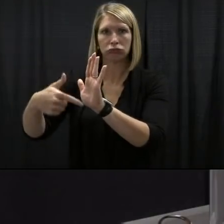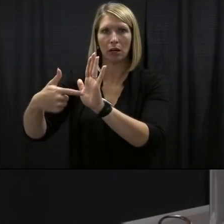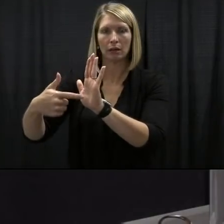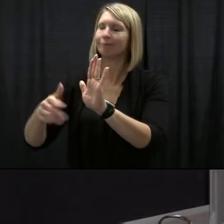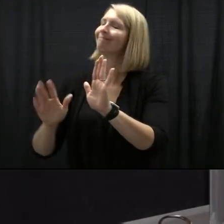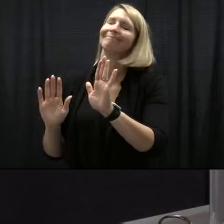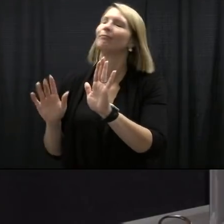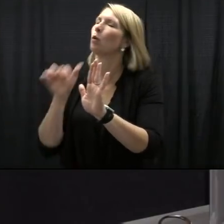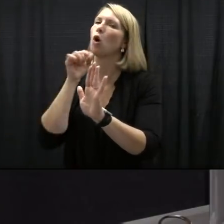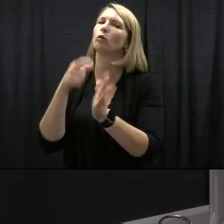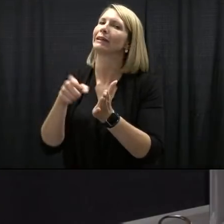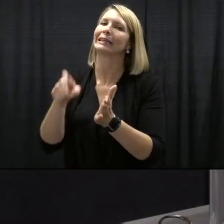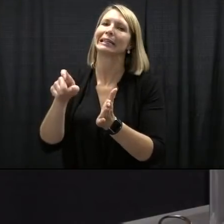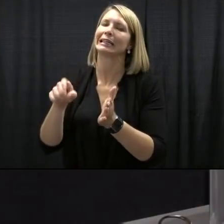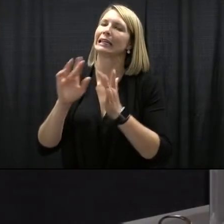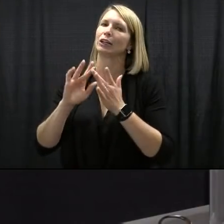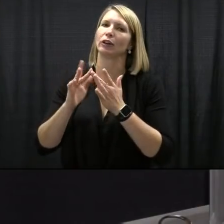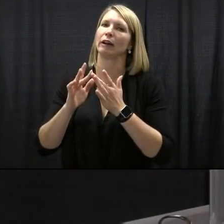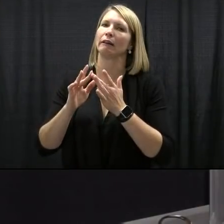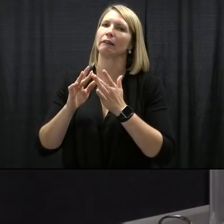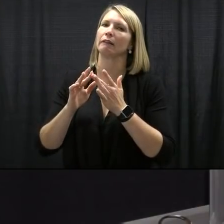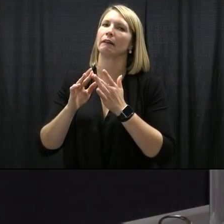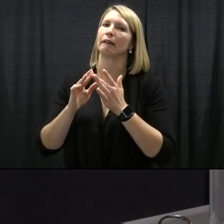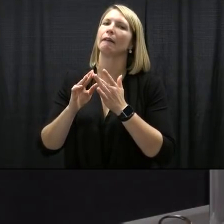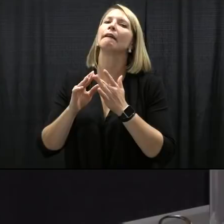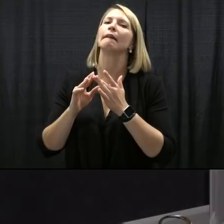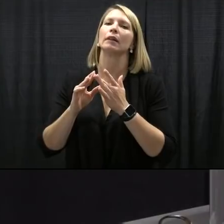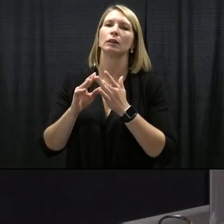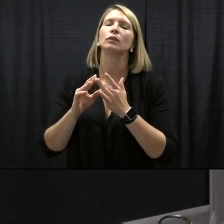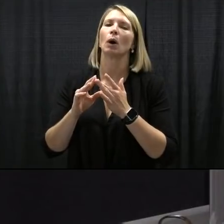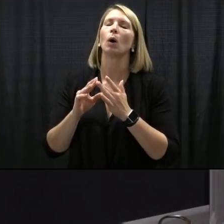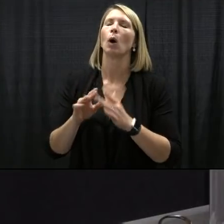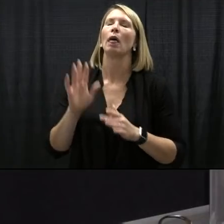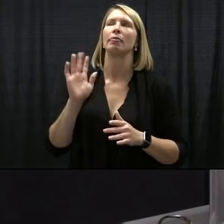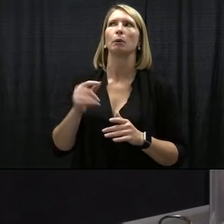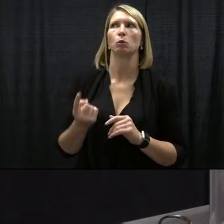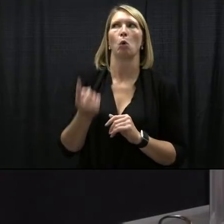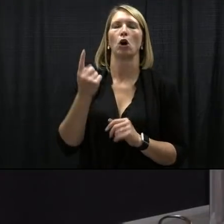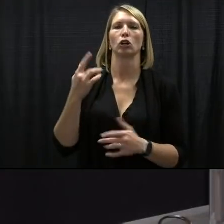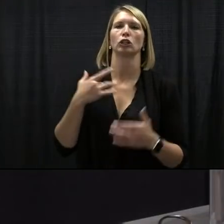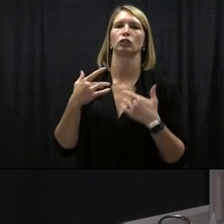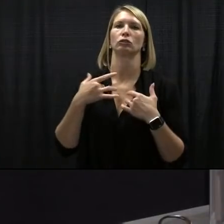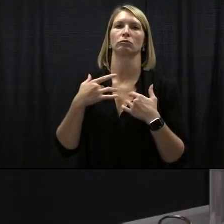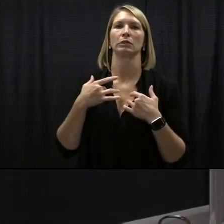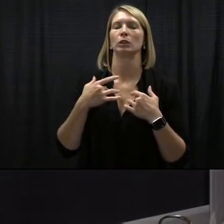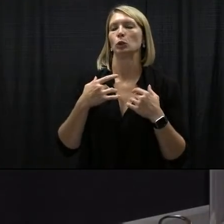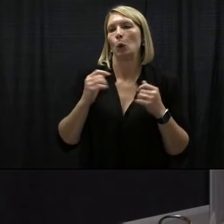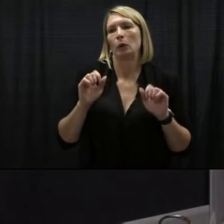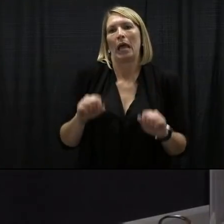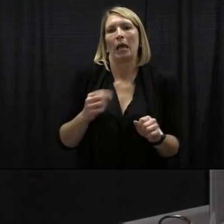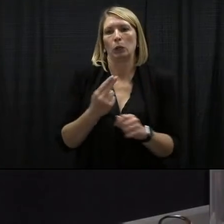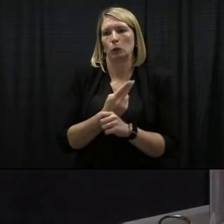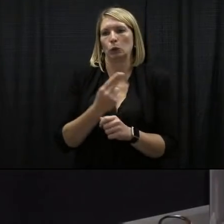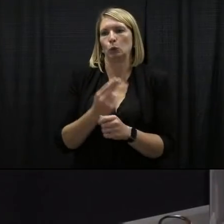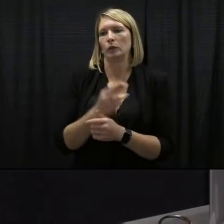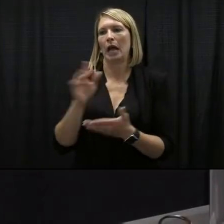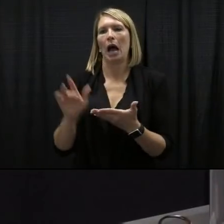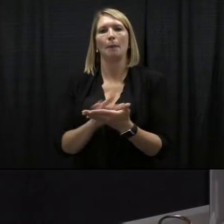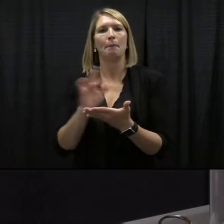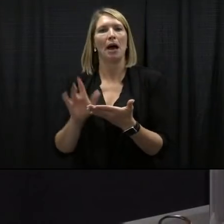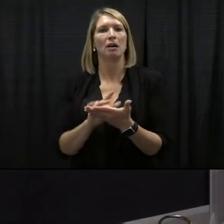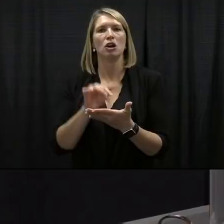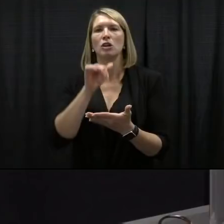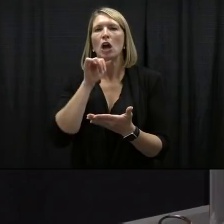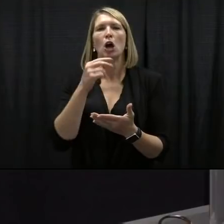QR code. But once you have it on your phone, you will not need an internet connection. So you can use an iPad, for example, that doesn't access data,